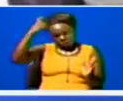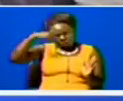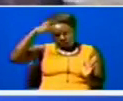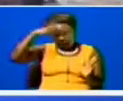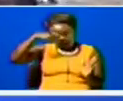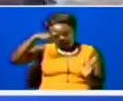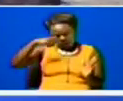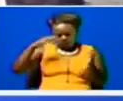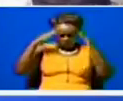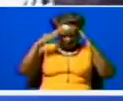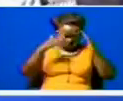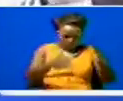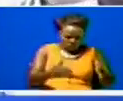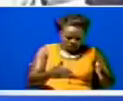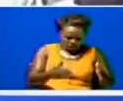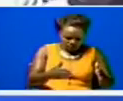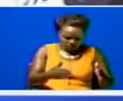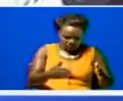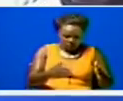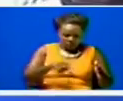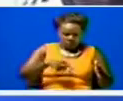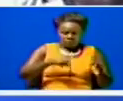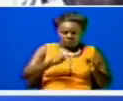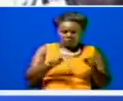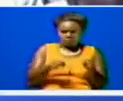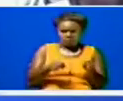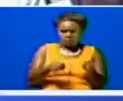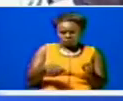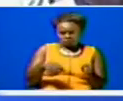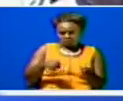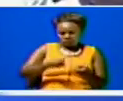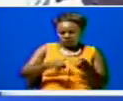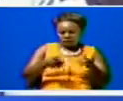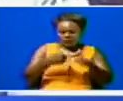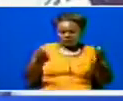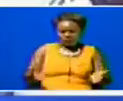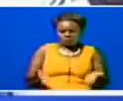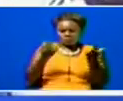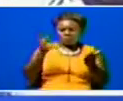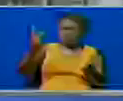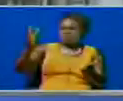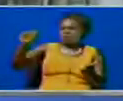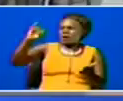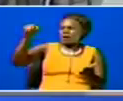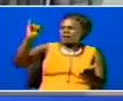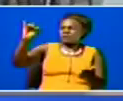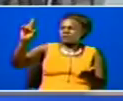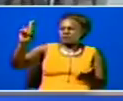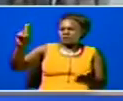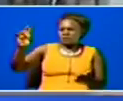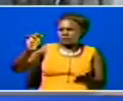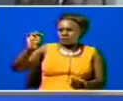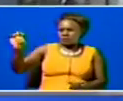to put my energy, efforts, so that we can be able to uplift the education standard in Wajir's constituency. The MP,